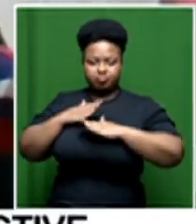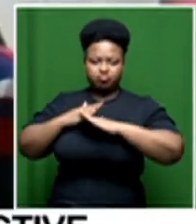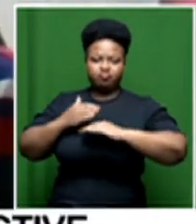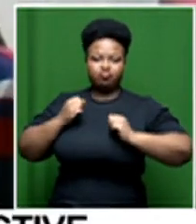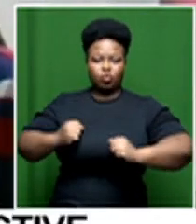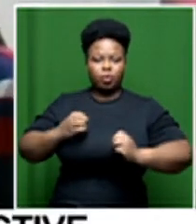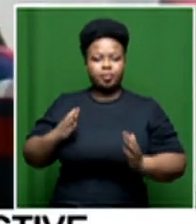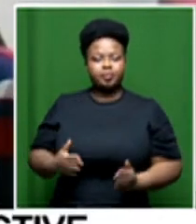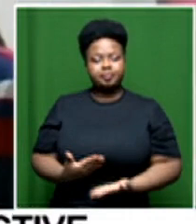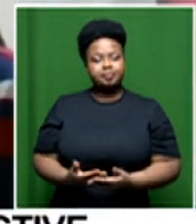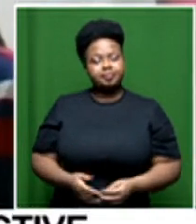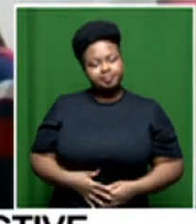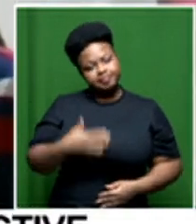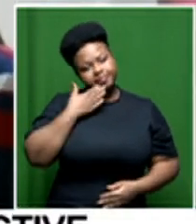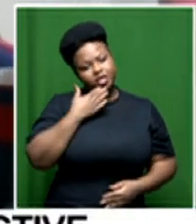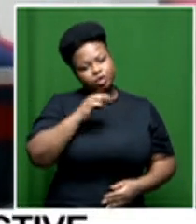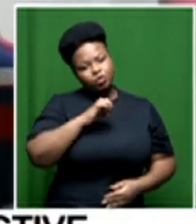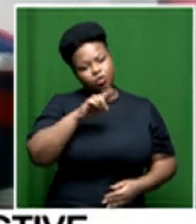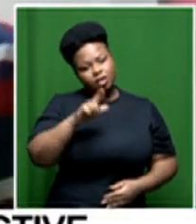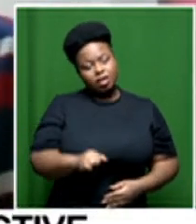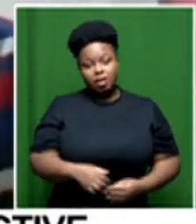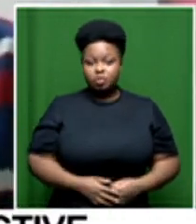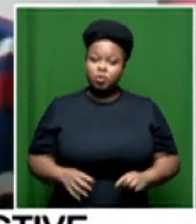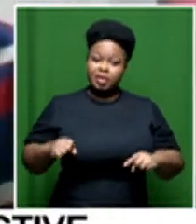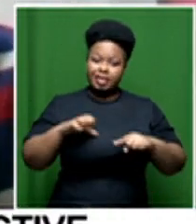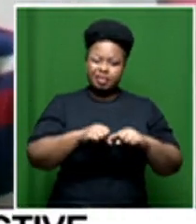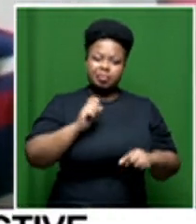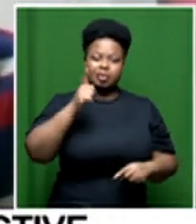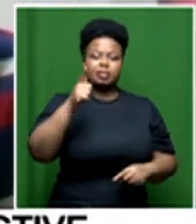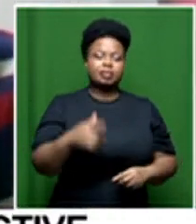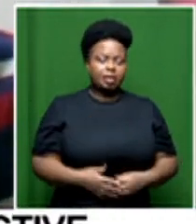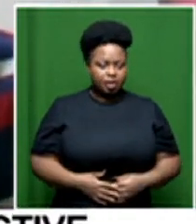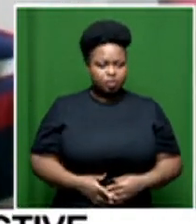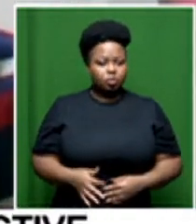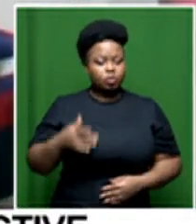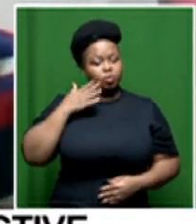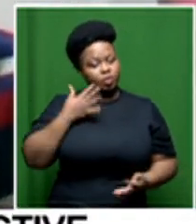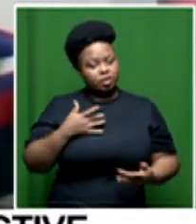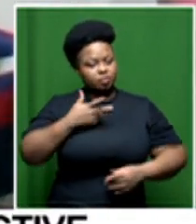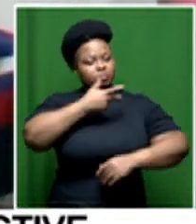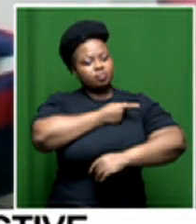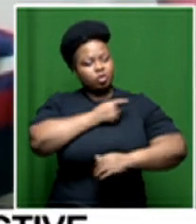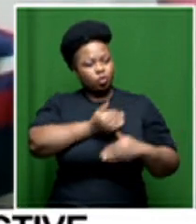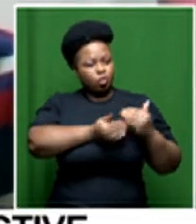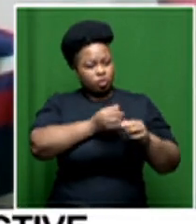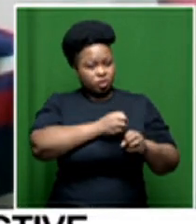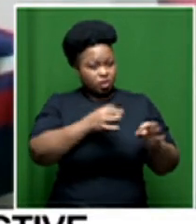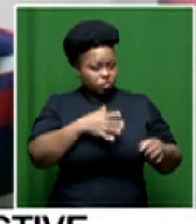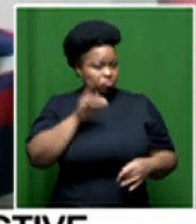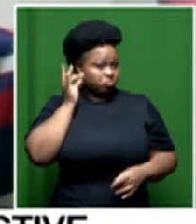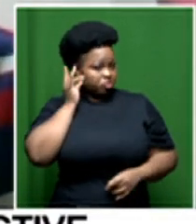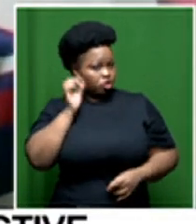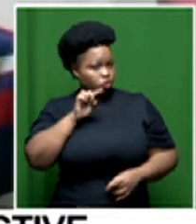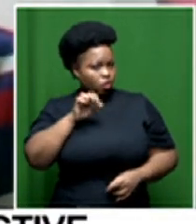All right, we leave it there. Zola, thanks very much for talking to us. We'll catch up with you again once, of course, that the vaccination process starts. So you heard